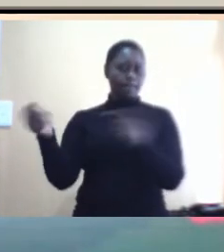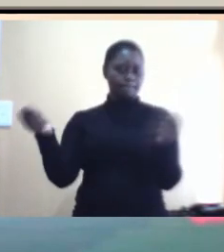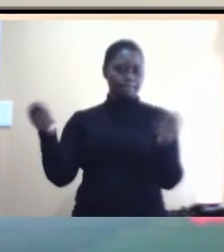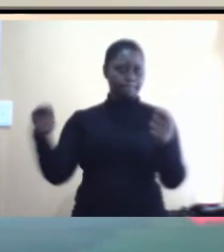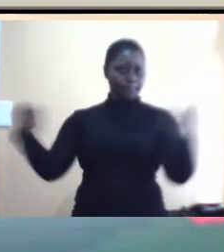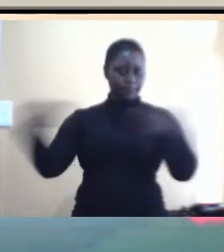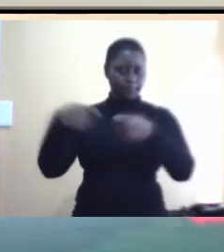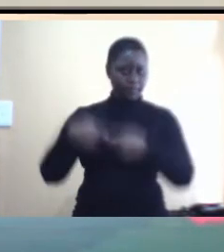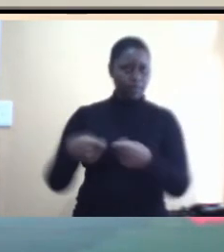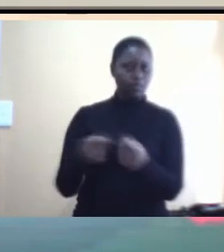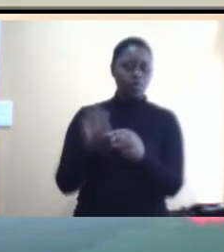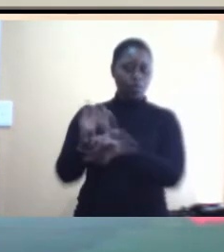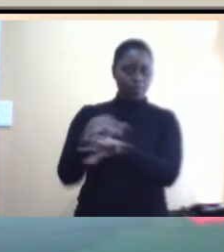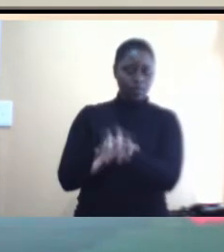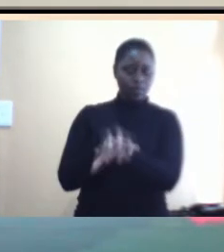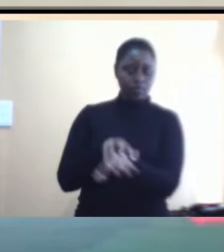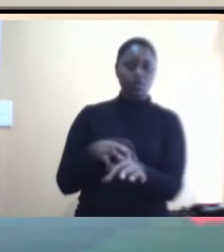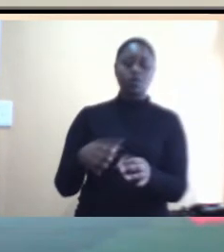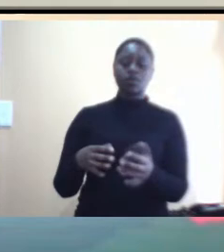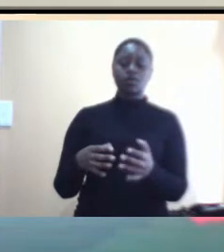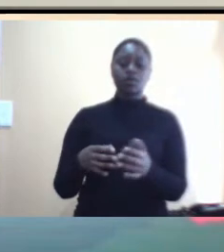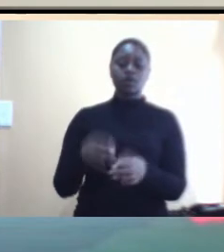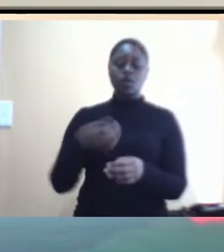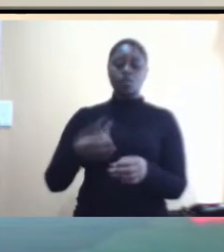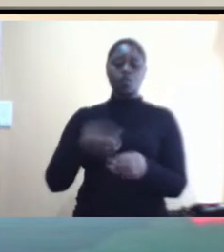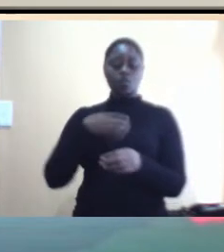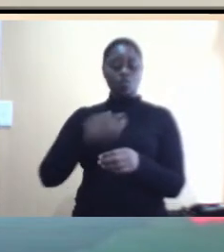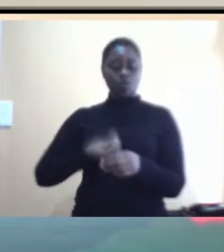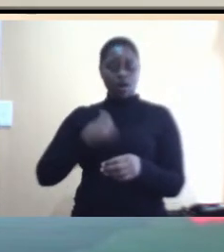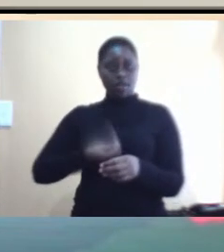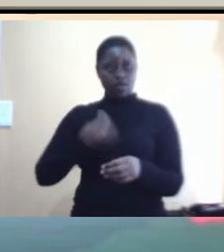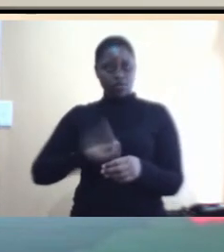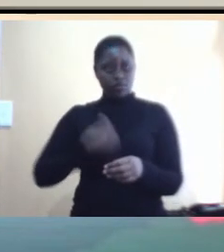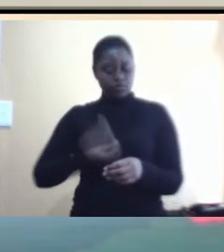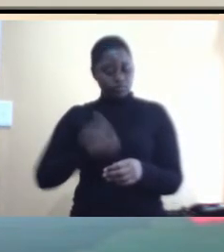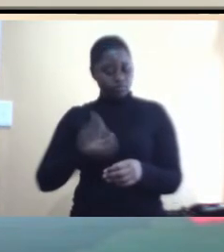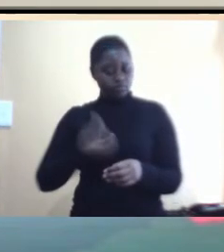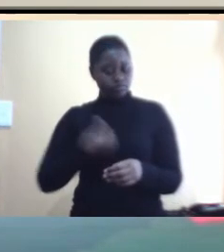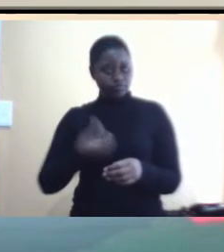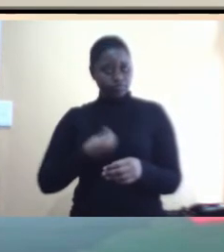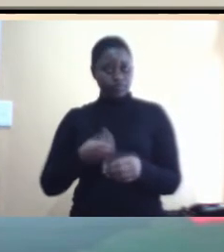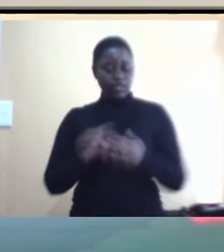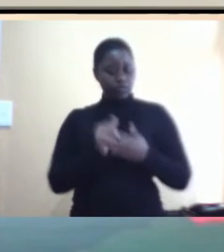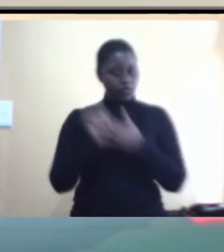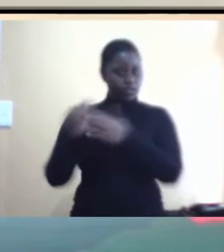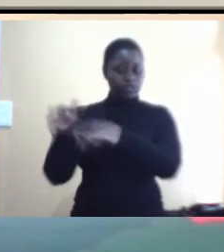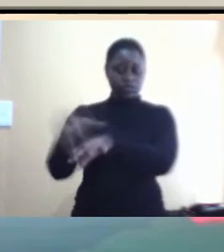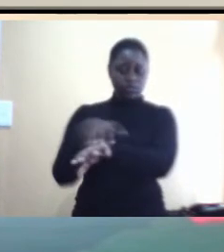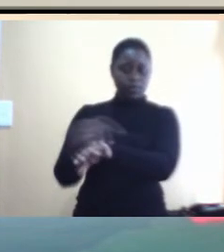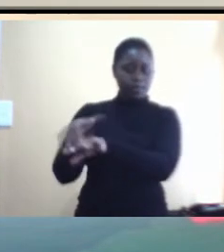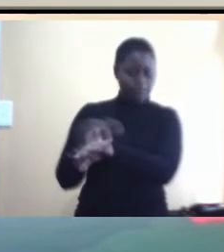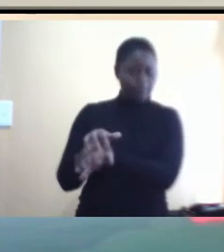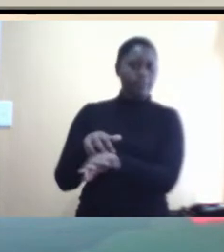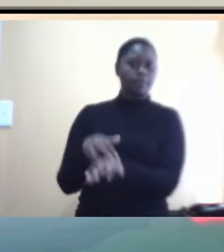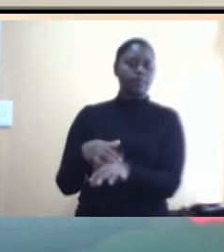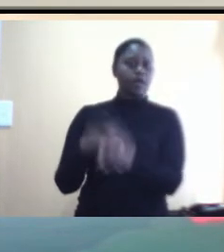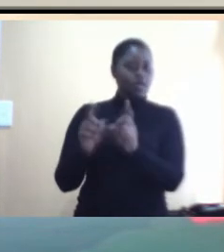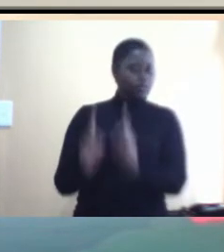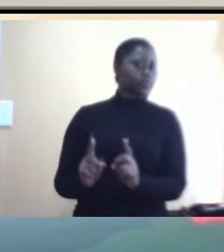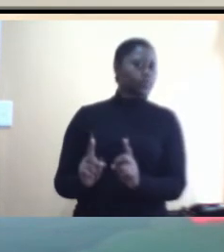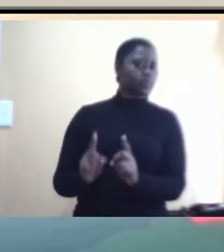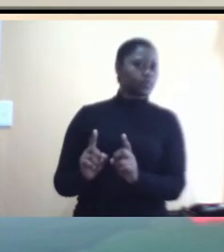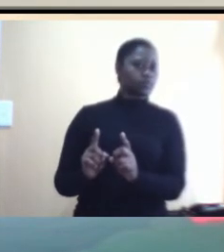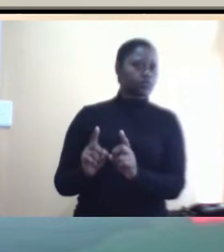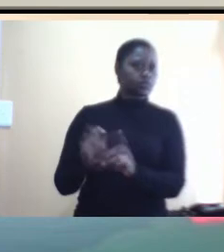farming. In this regard, we call on our youth to take leadership in agriculture, especially